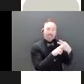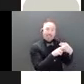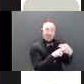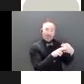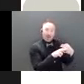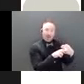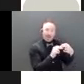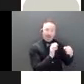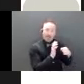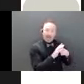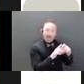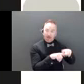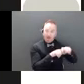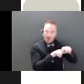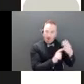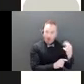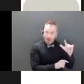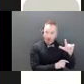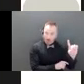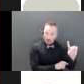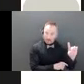exploitation or lack of mental capacity.